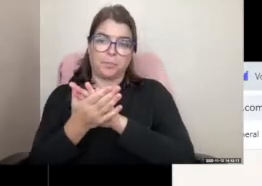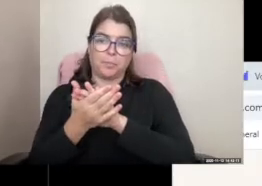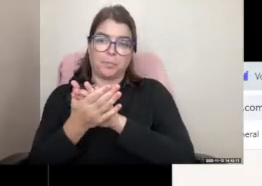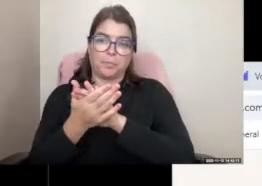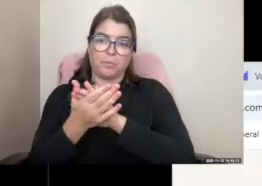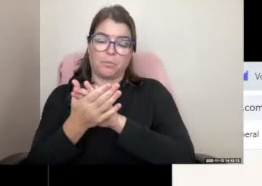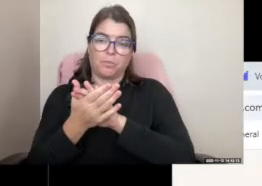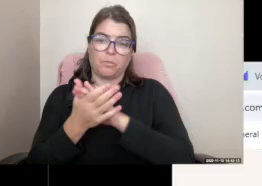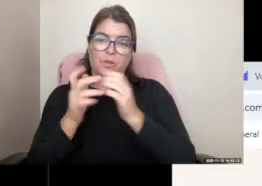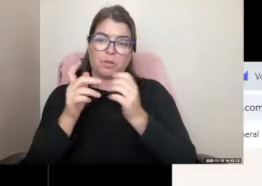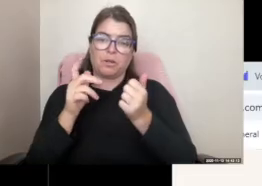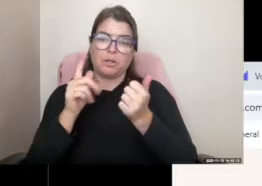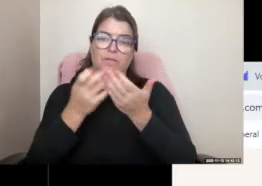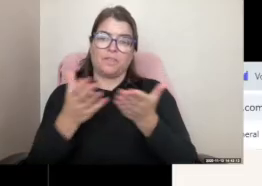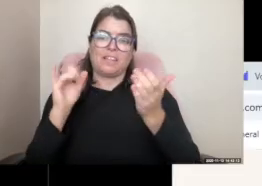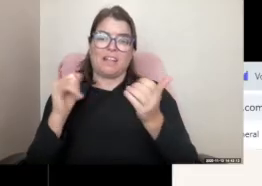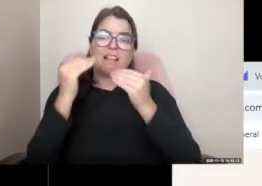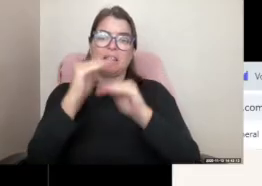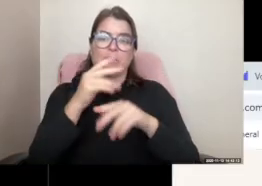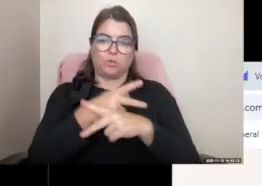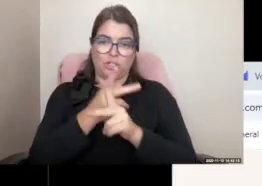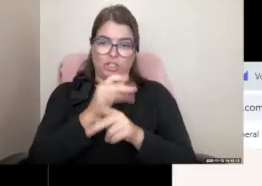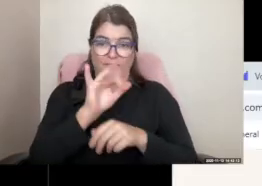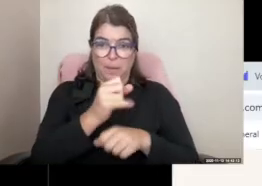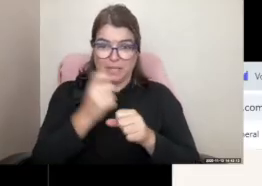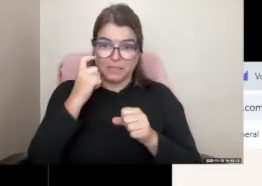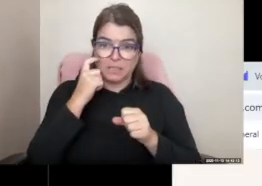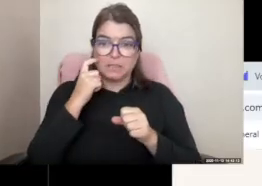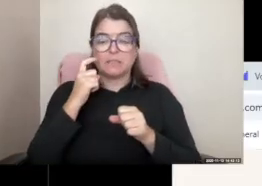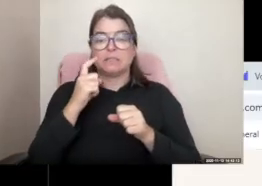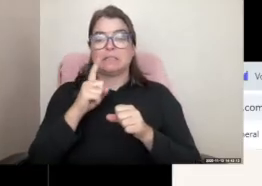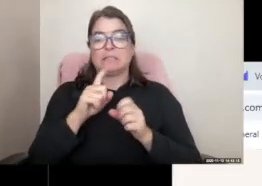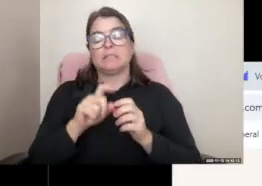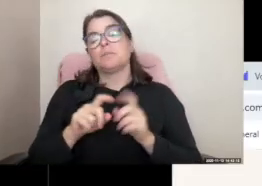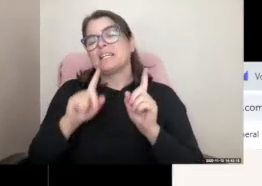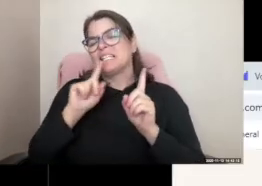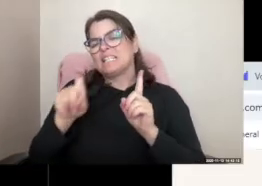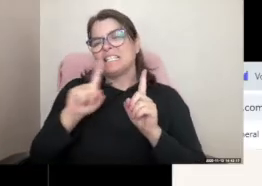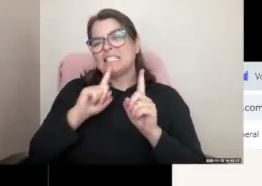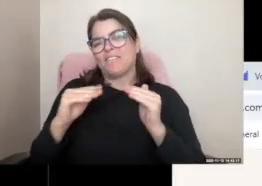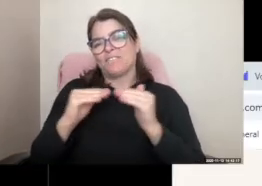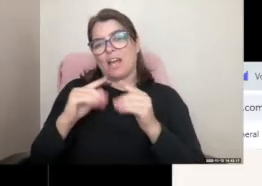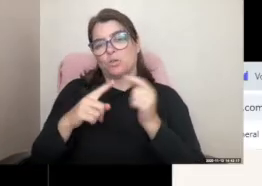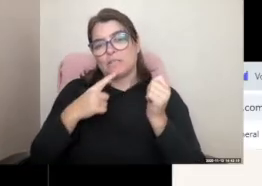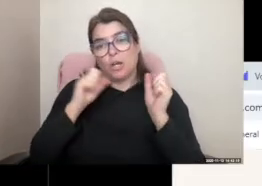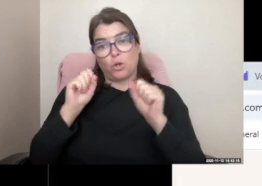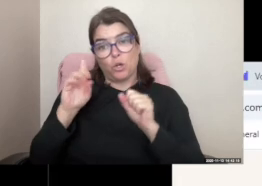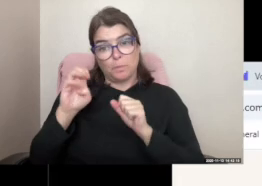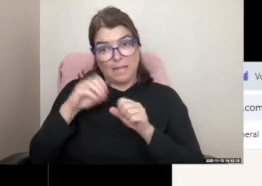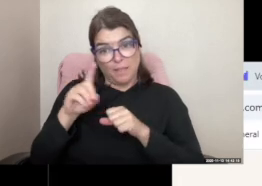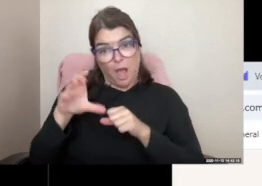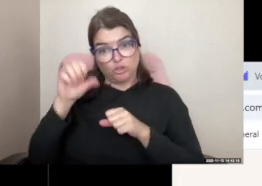about, we are pushing so hard on that we're at the tip of the spear with the military, trying to get those, that sometimes